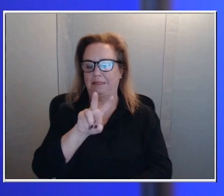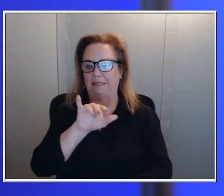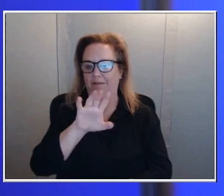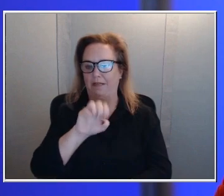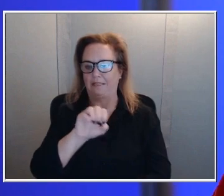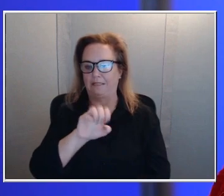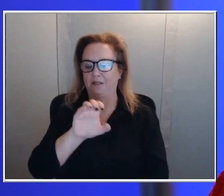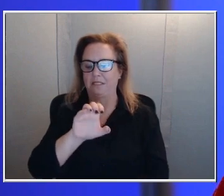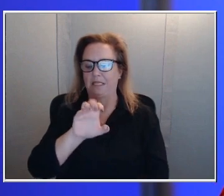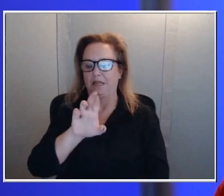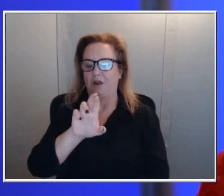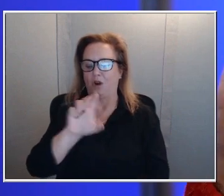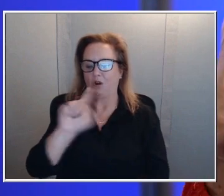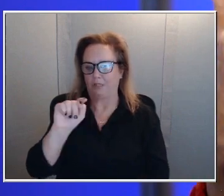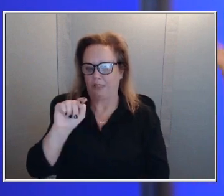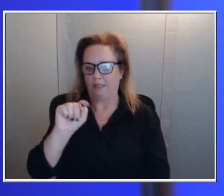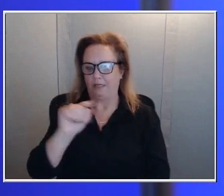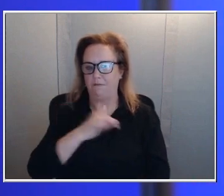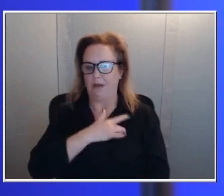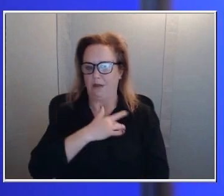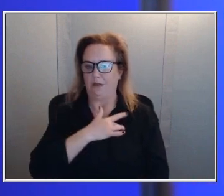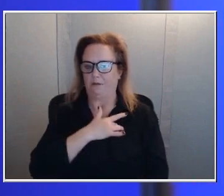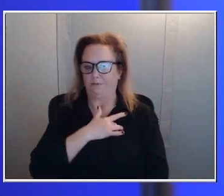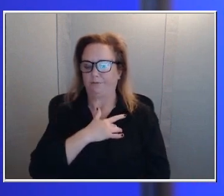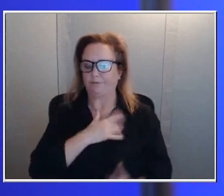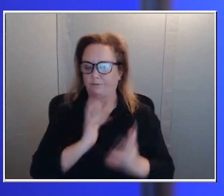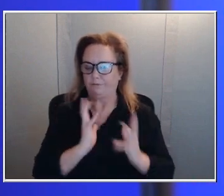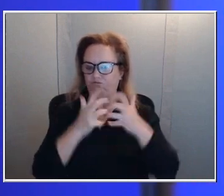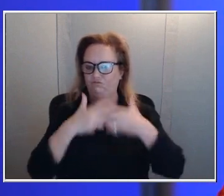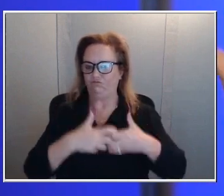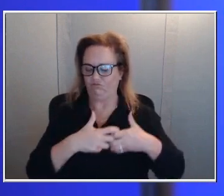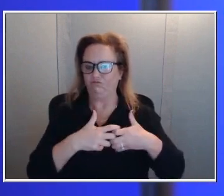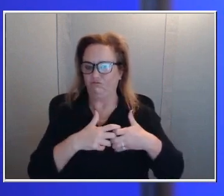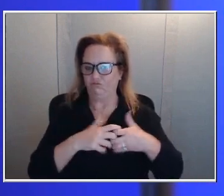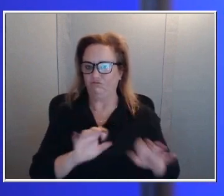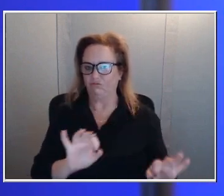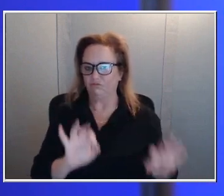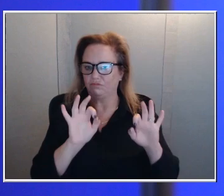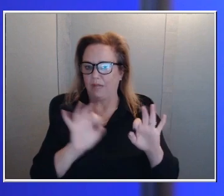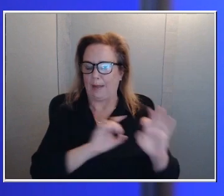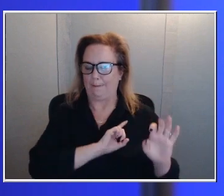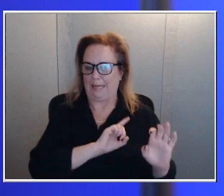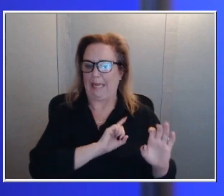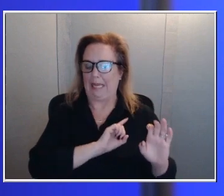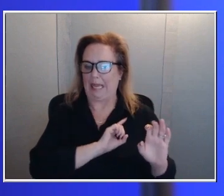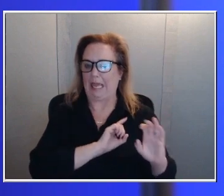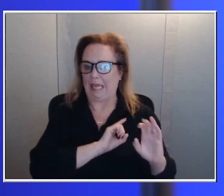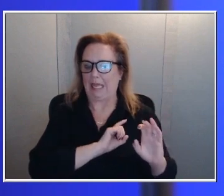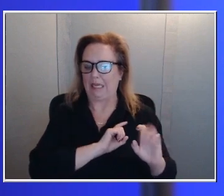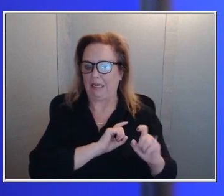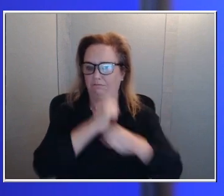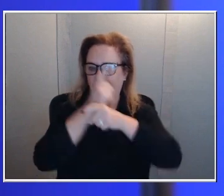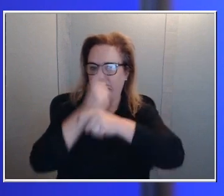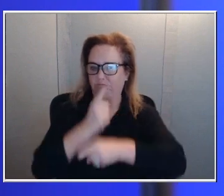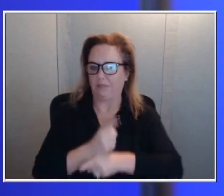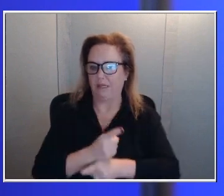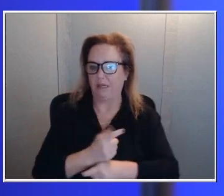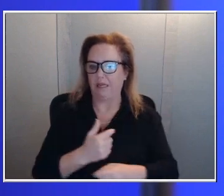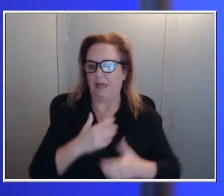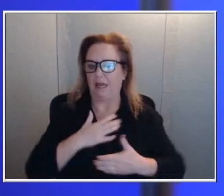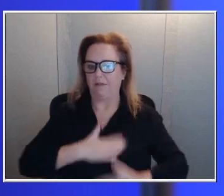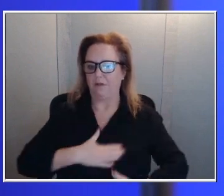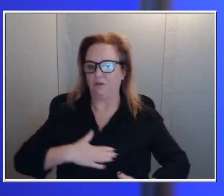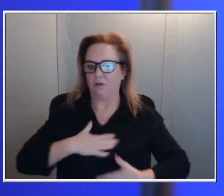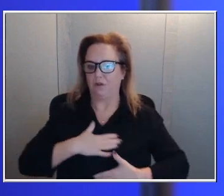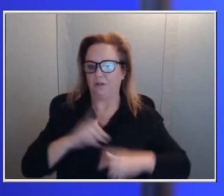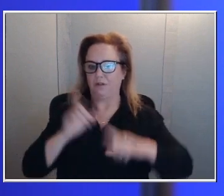CRT. And with that, my heart now is in synchronization, in beating. And with that, I had the joy to be able to attend